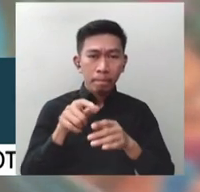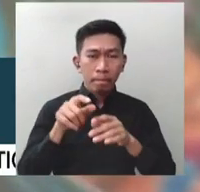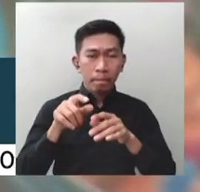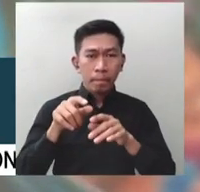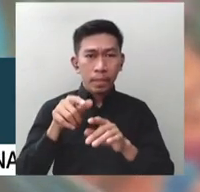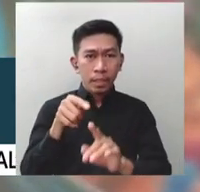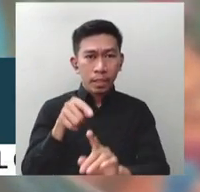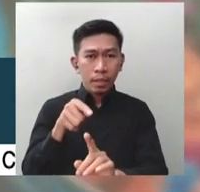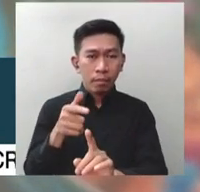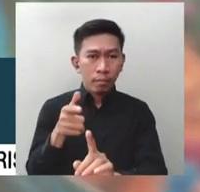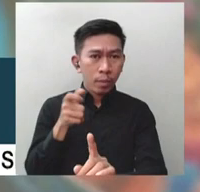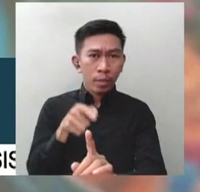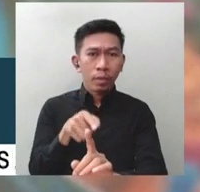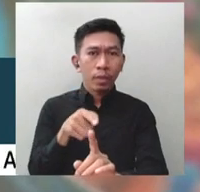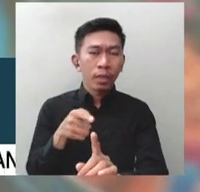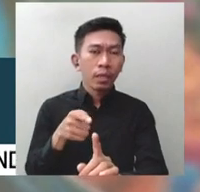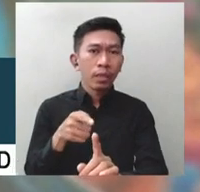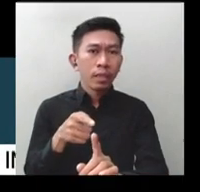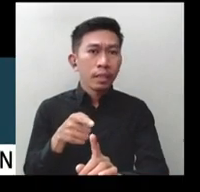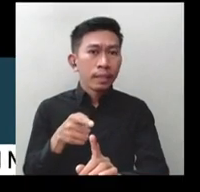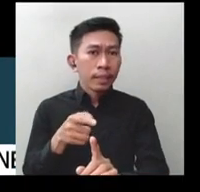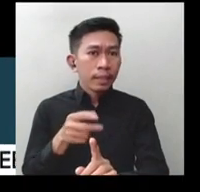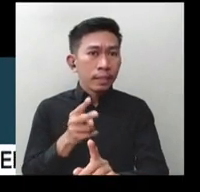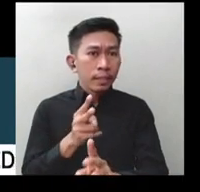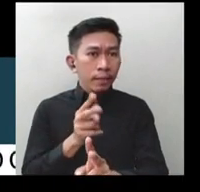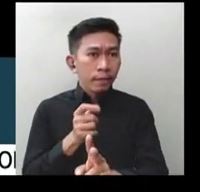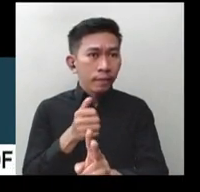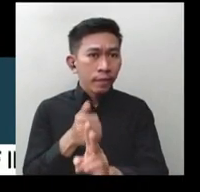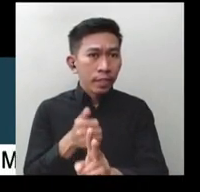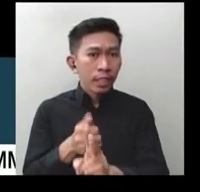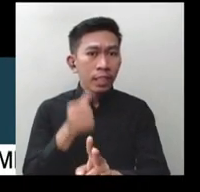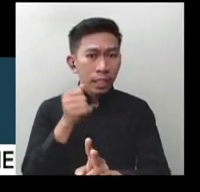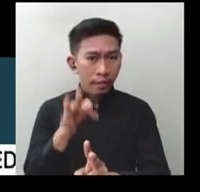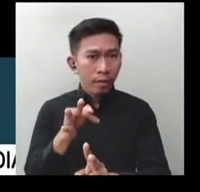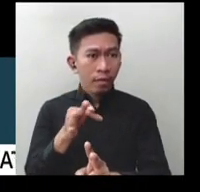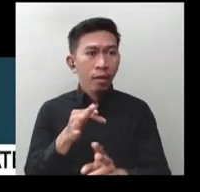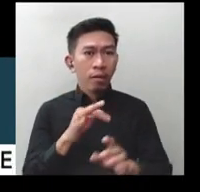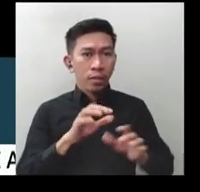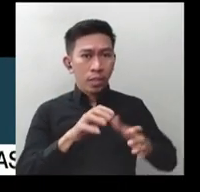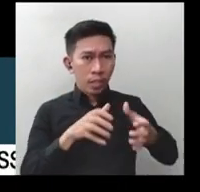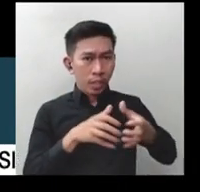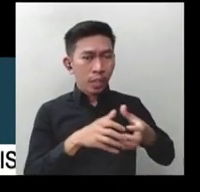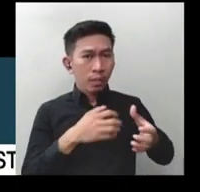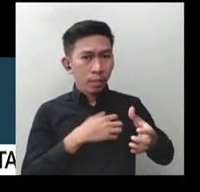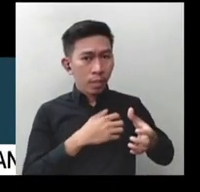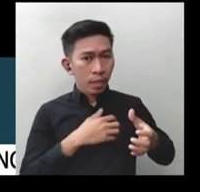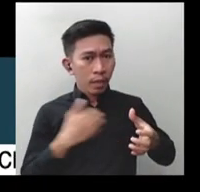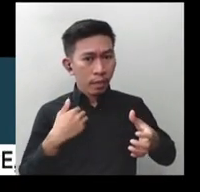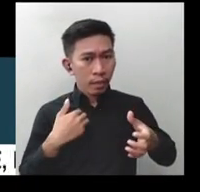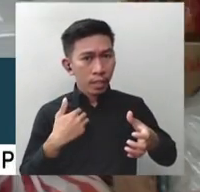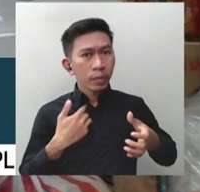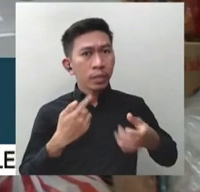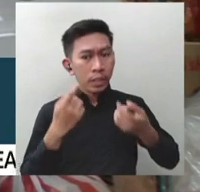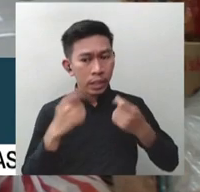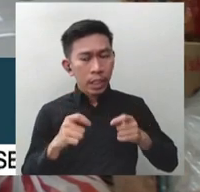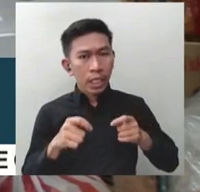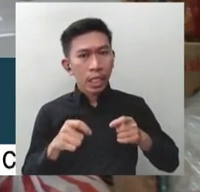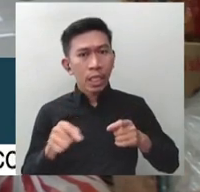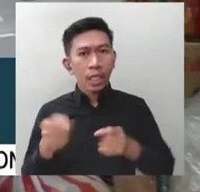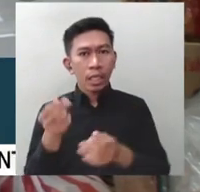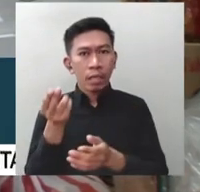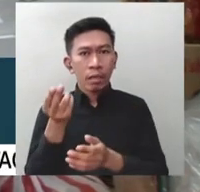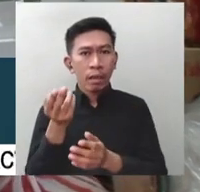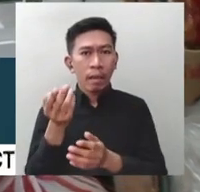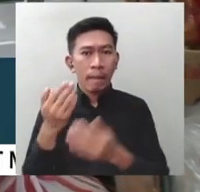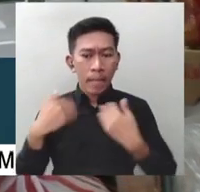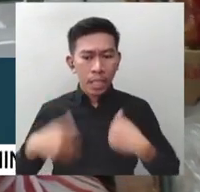the subject, whether they initiated a appropriate action to bring the victim to the hospital, at least